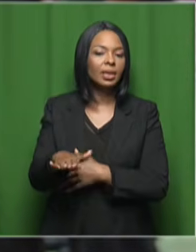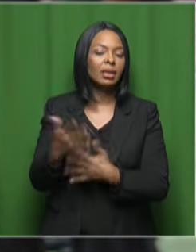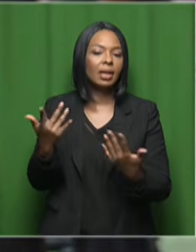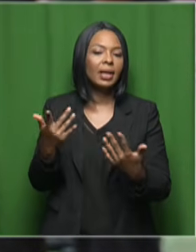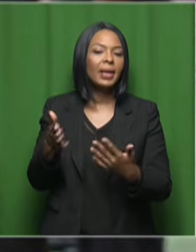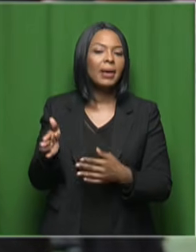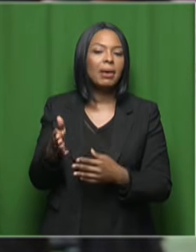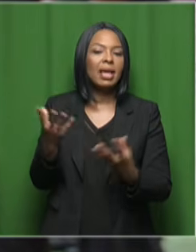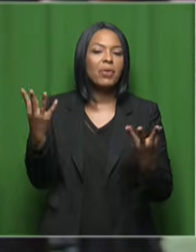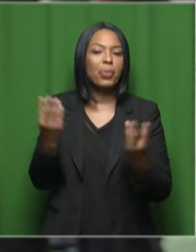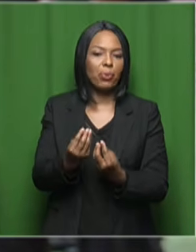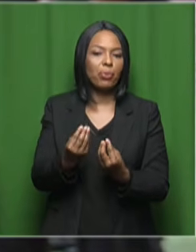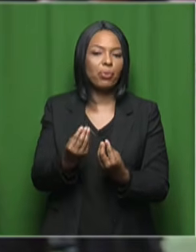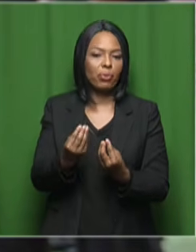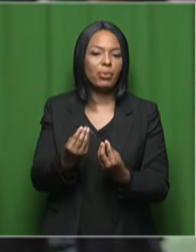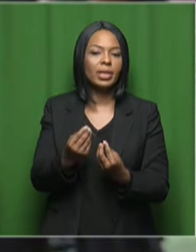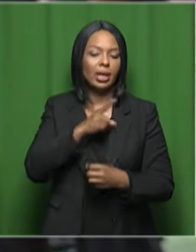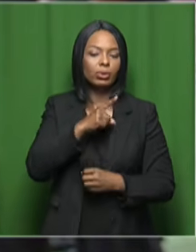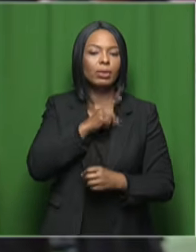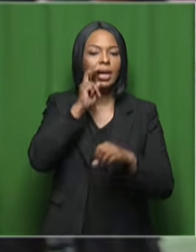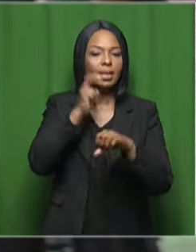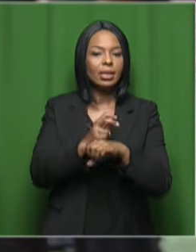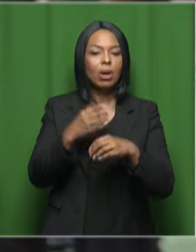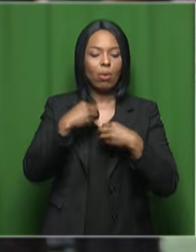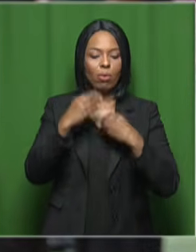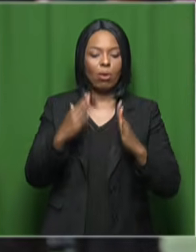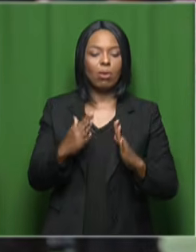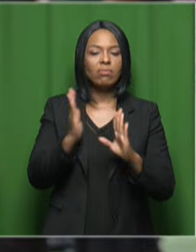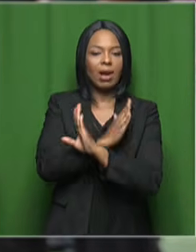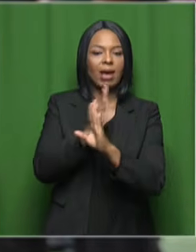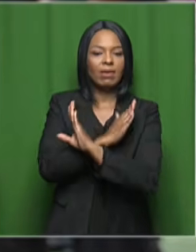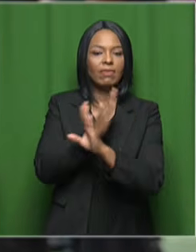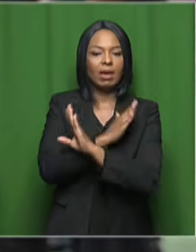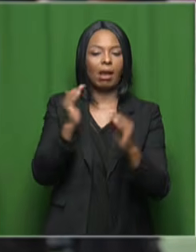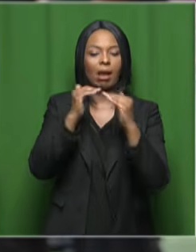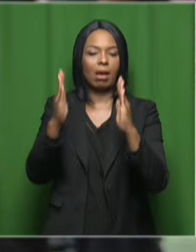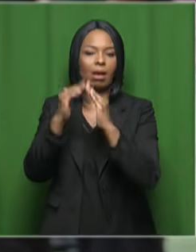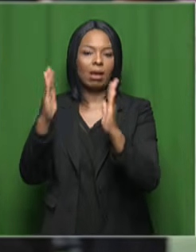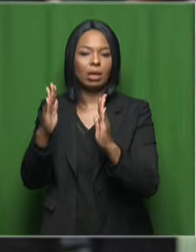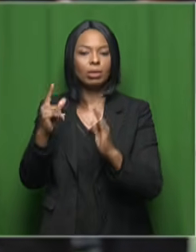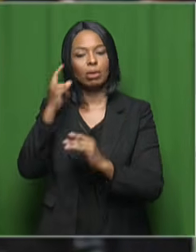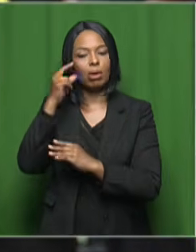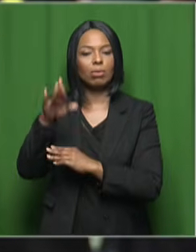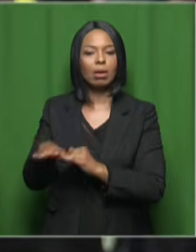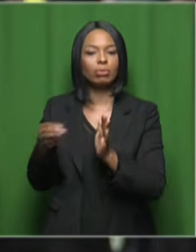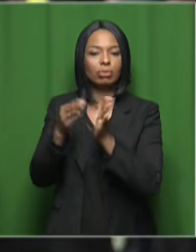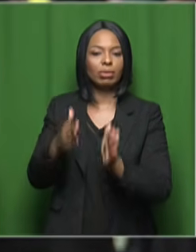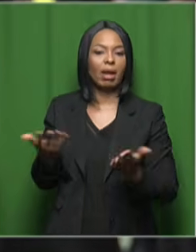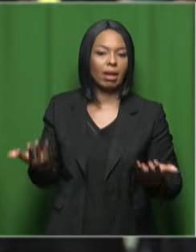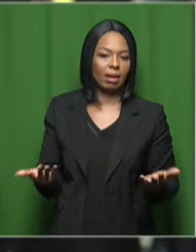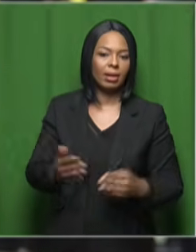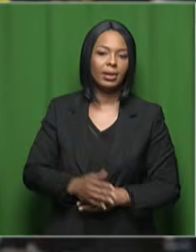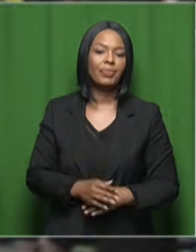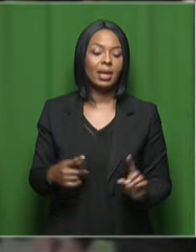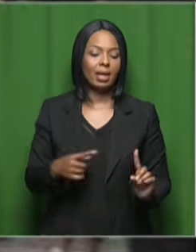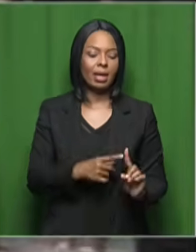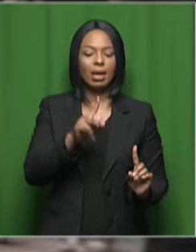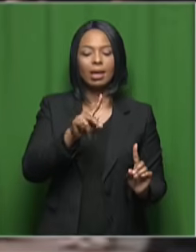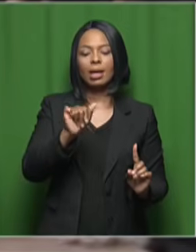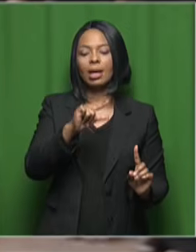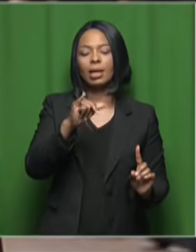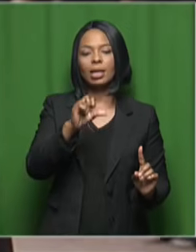more. And my next guest is going to speak to us about this. This is Kagisho Mamabolo. Now, Kagisho, you'll recognize, because he used to